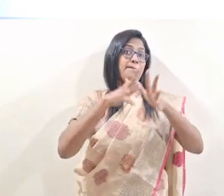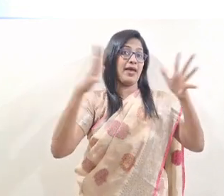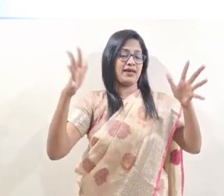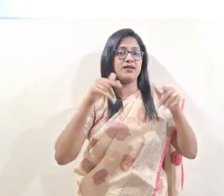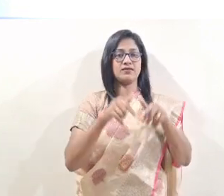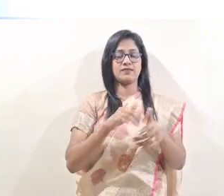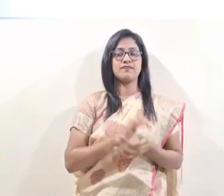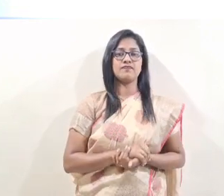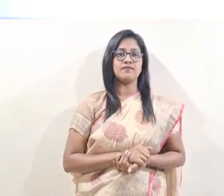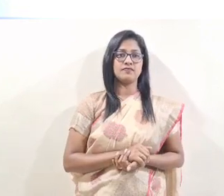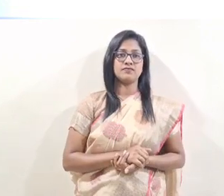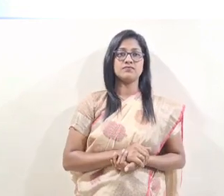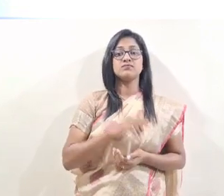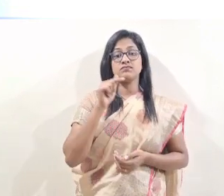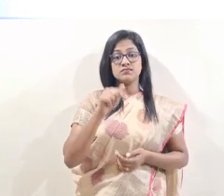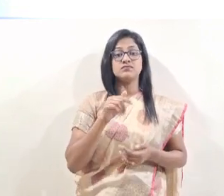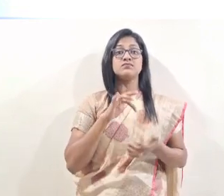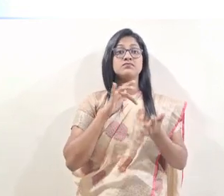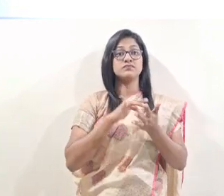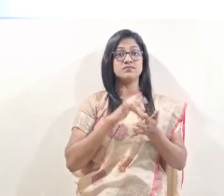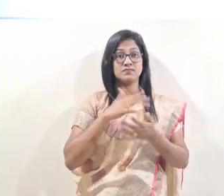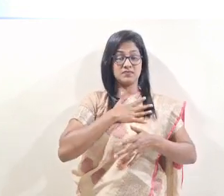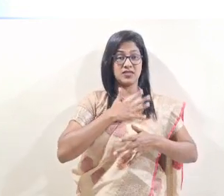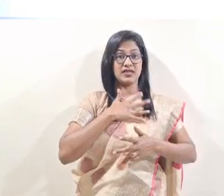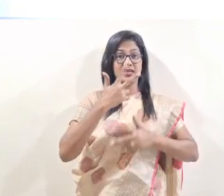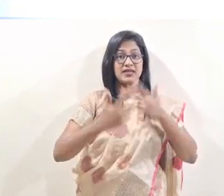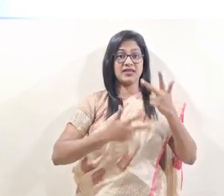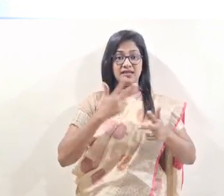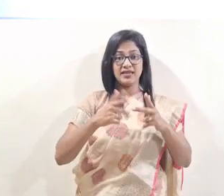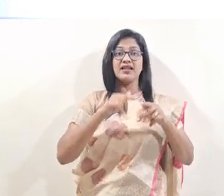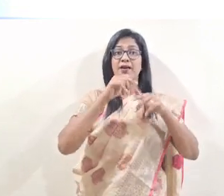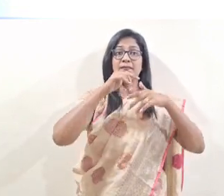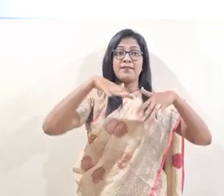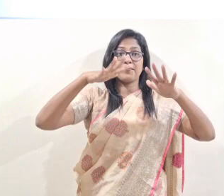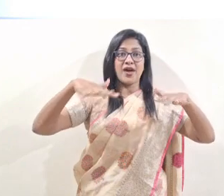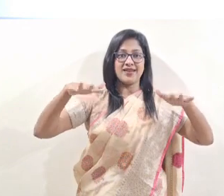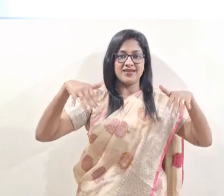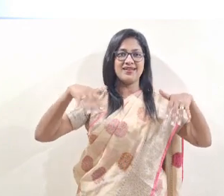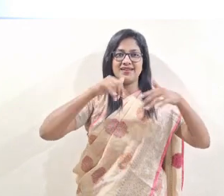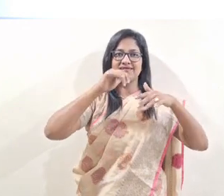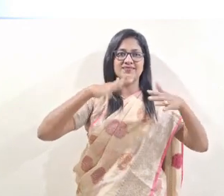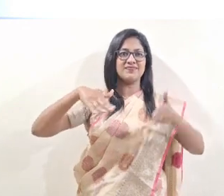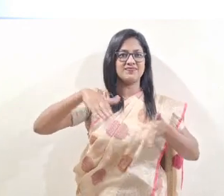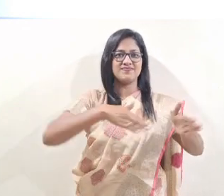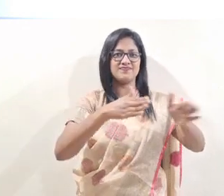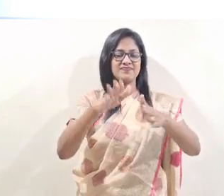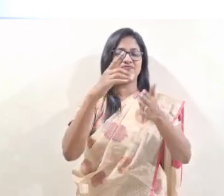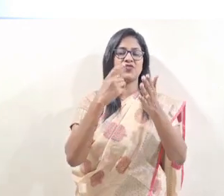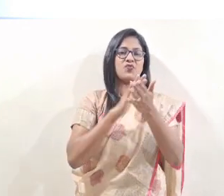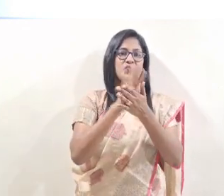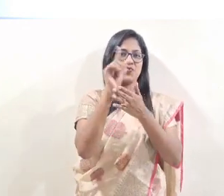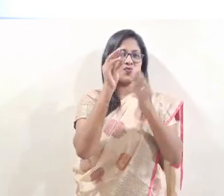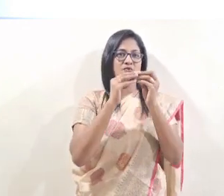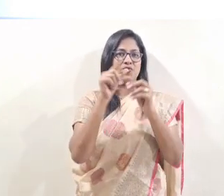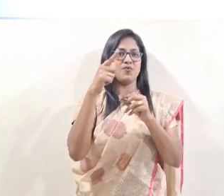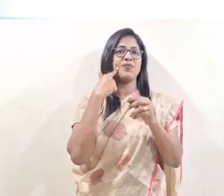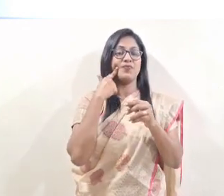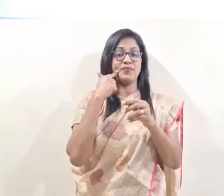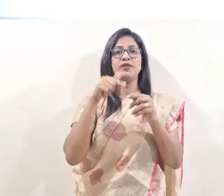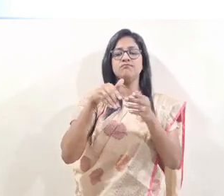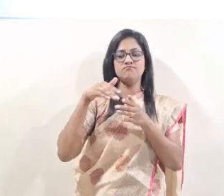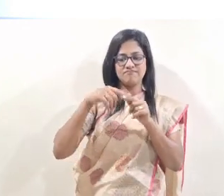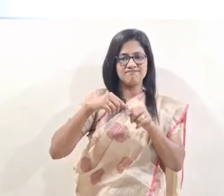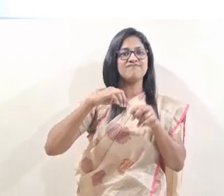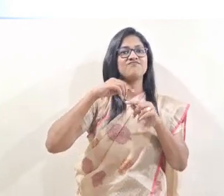mean, this is the thing which we are crossing the river Hooghly. I mean, when we did the